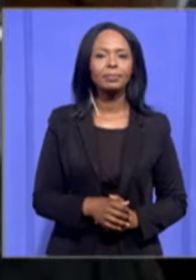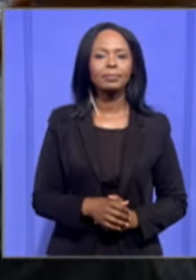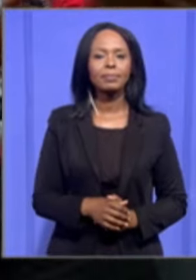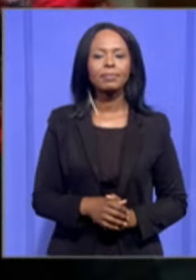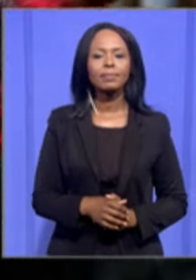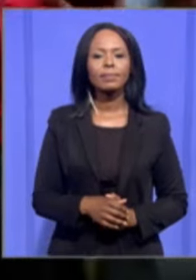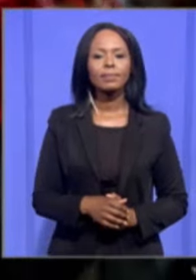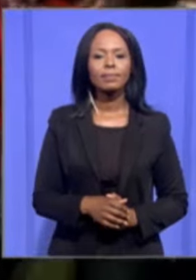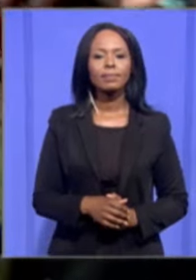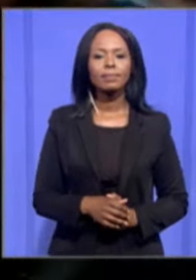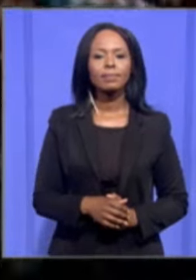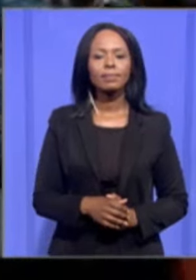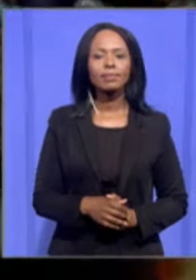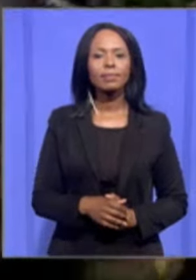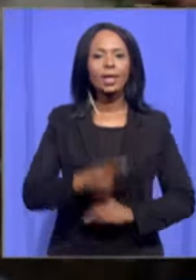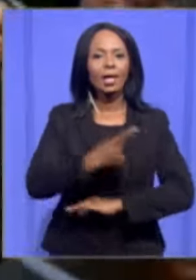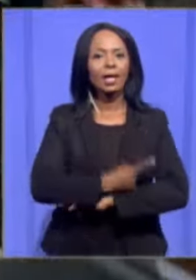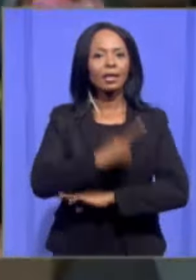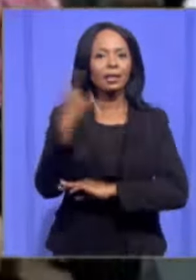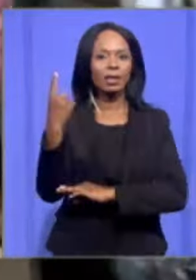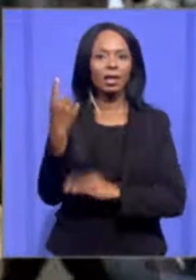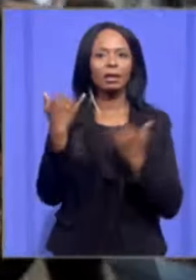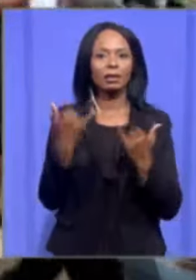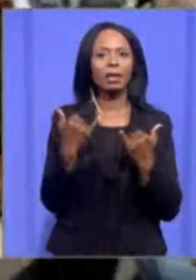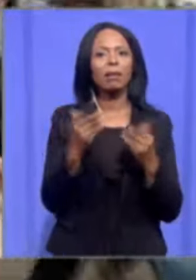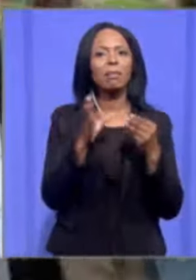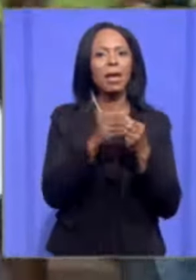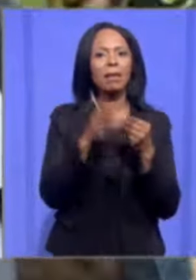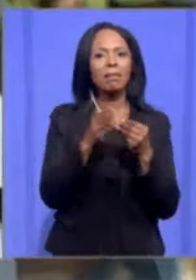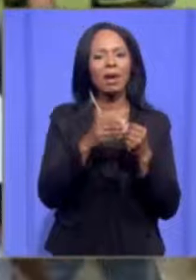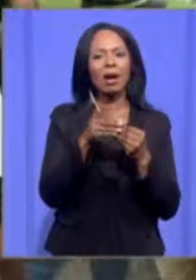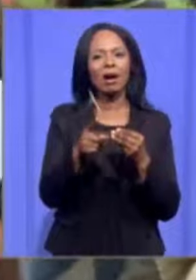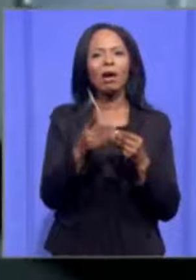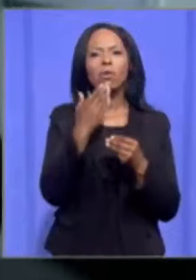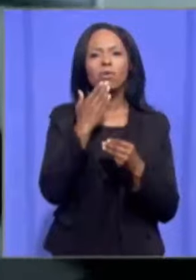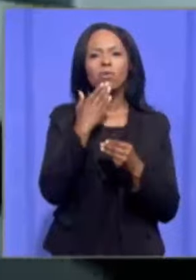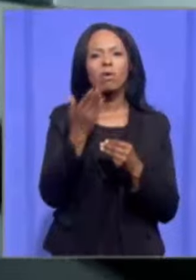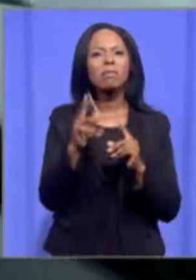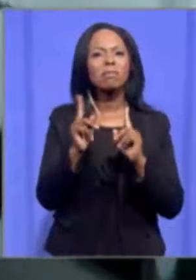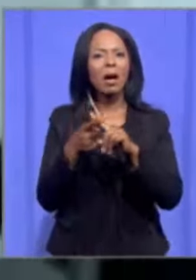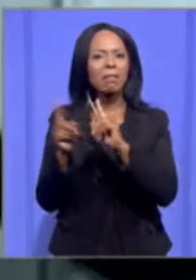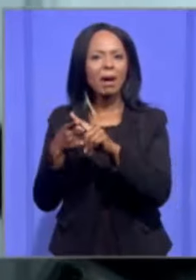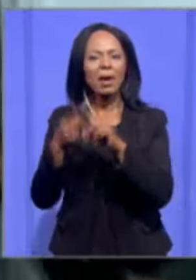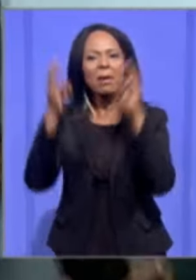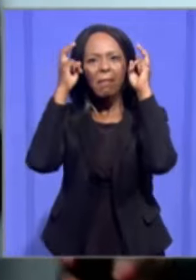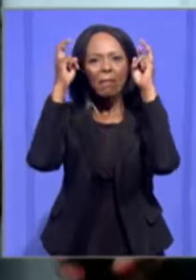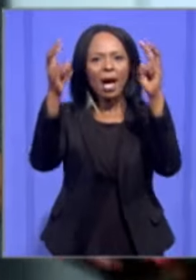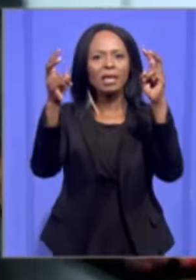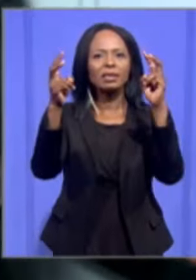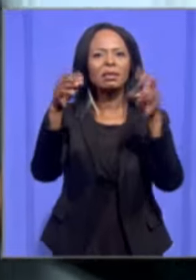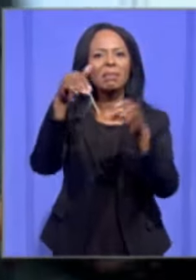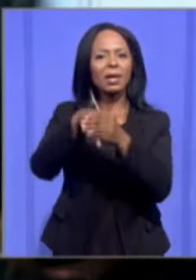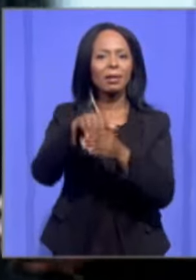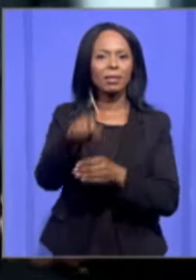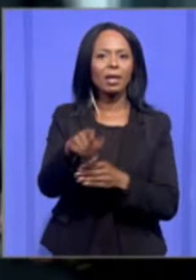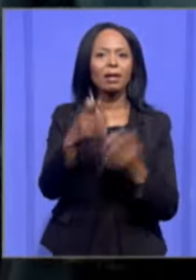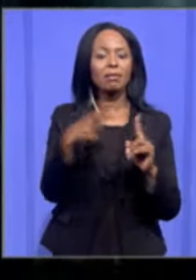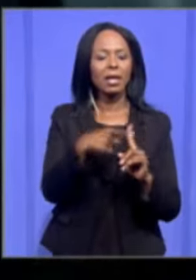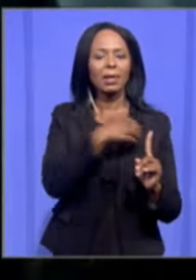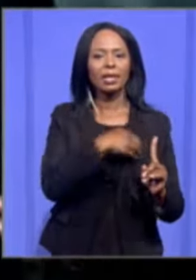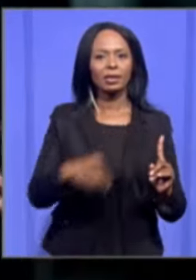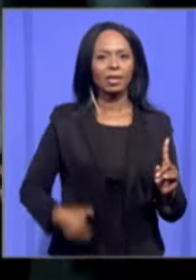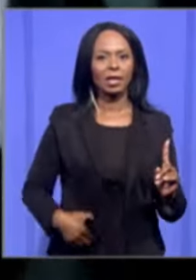Mole na nena le setsi lo tlhela go kopana le ditokololo tsa le koko tse di emelwang ke kotsi ya la matlhatso. Mo president Cyril Ramaphosa o simolotse ka go